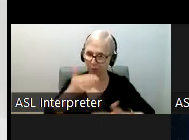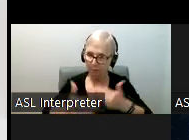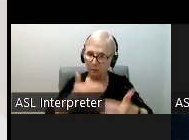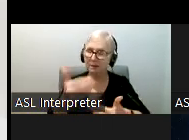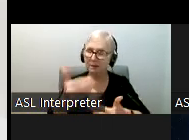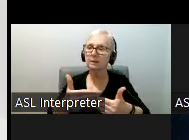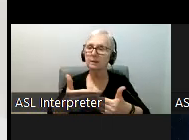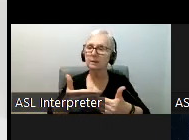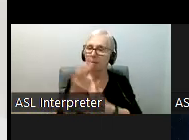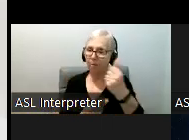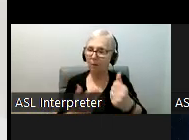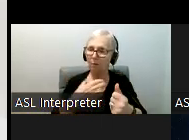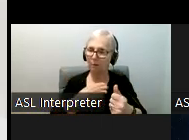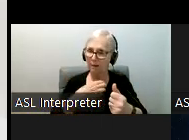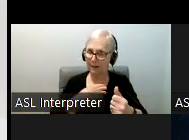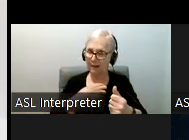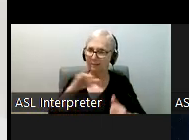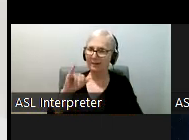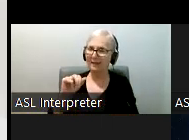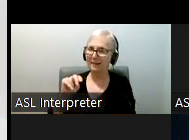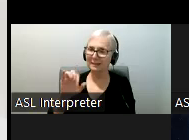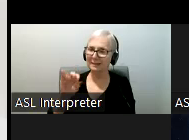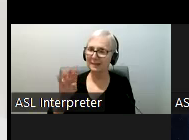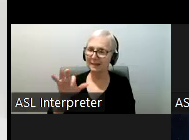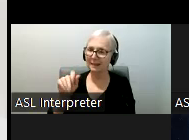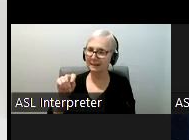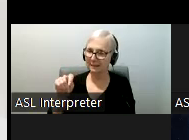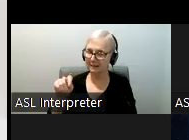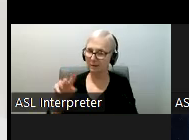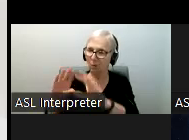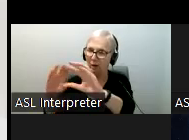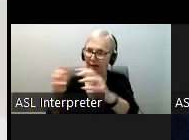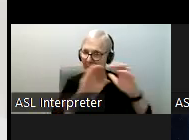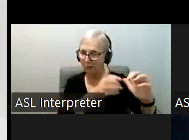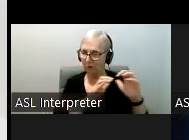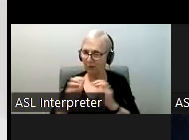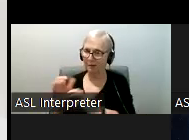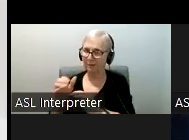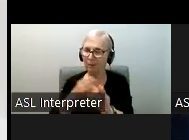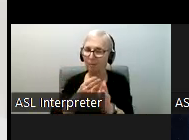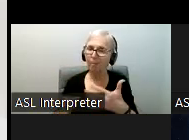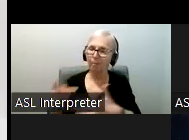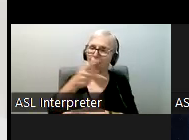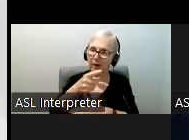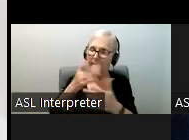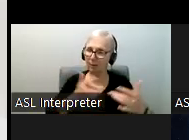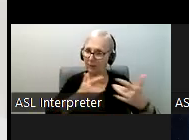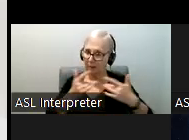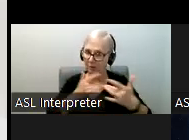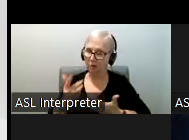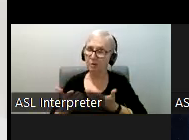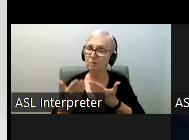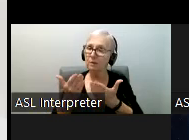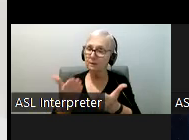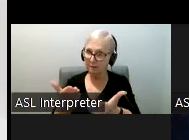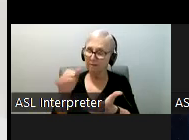the complaints and the critical incident reports were categorized to reflect the primary concerns that were presented. And